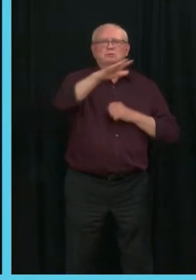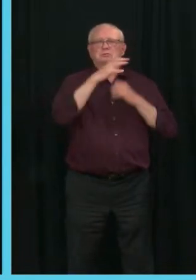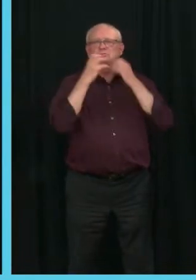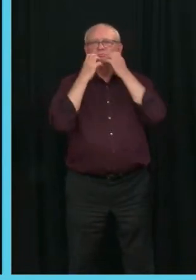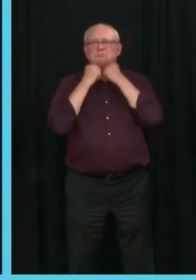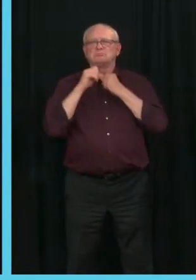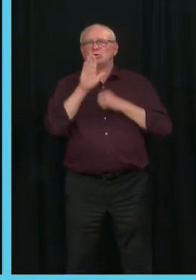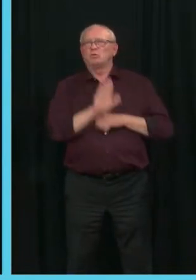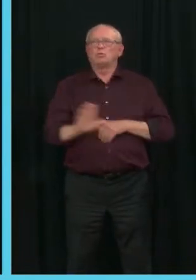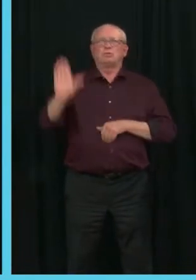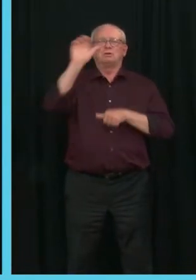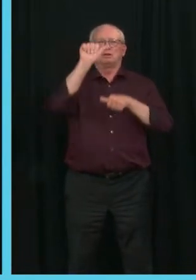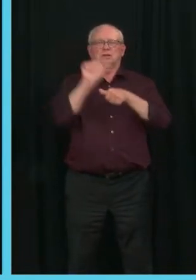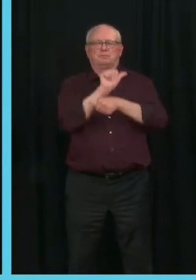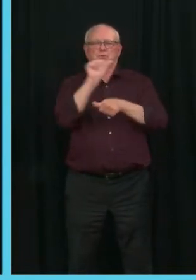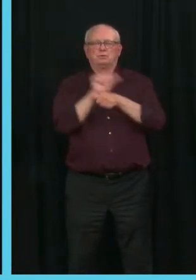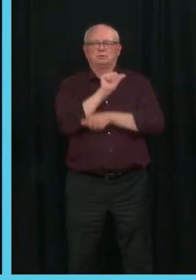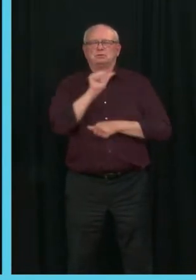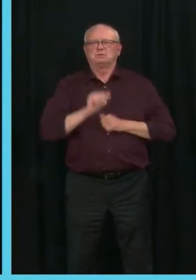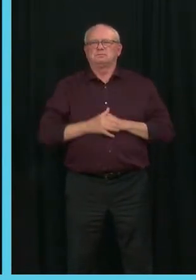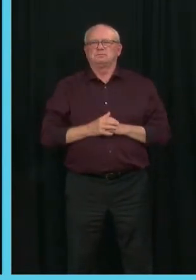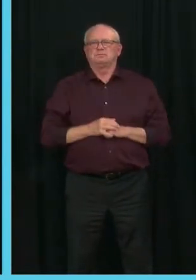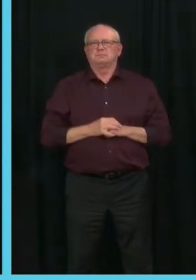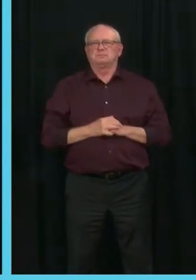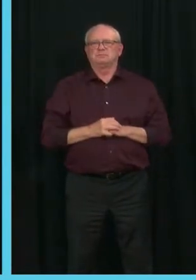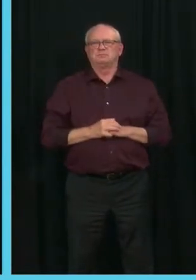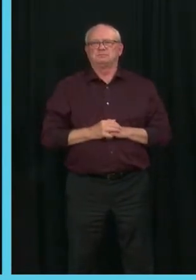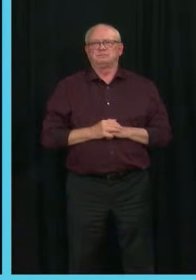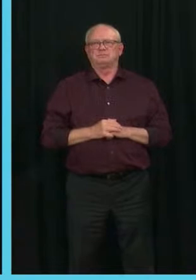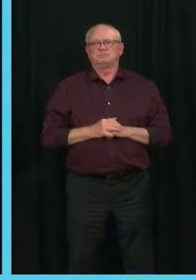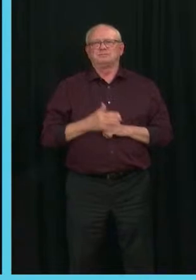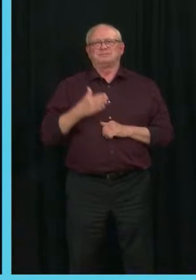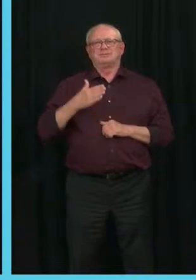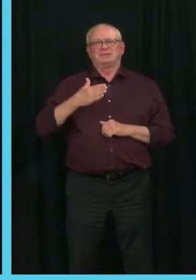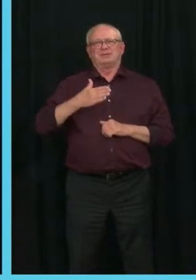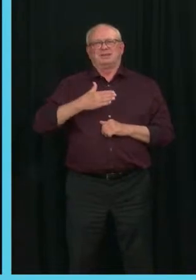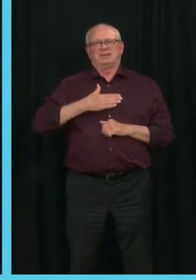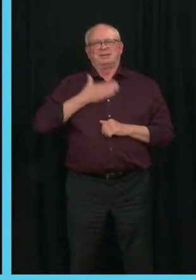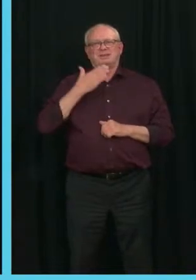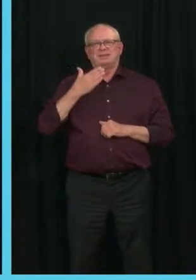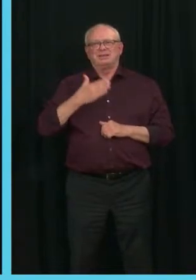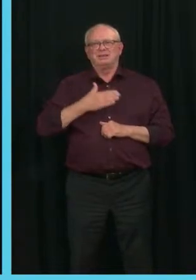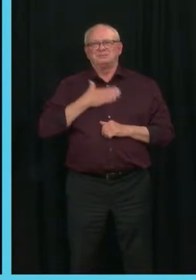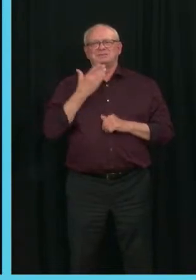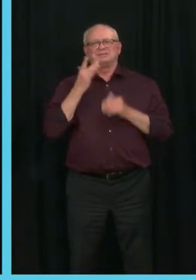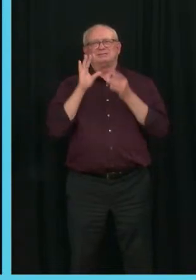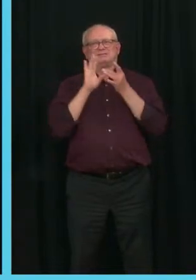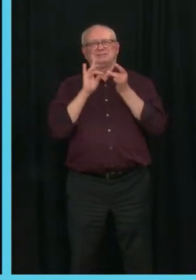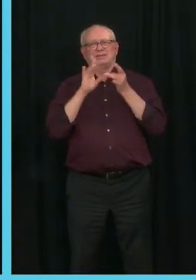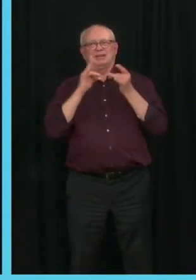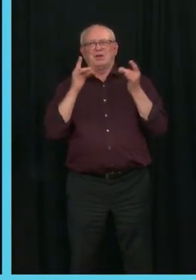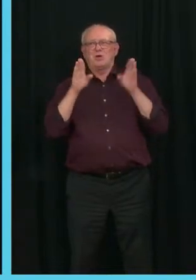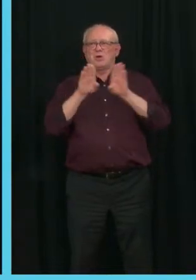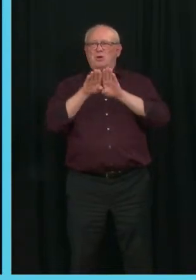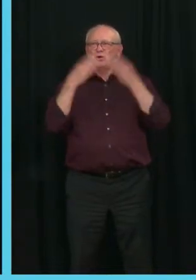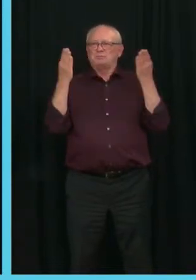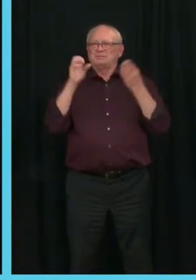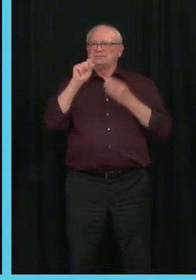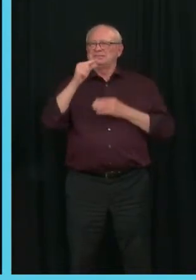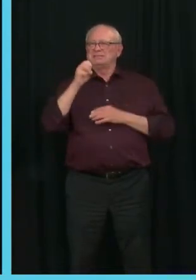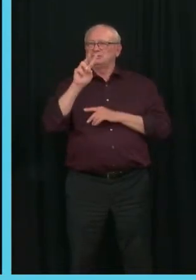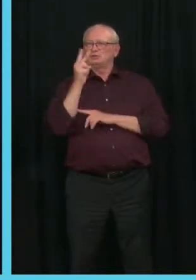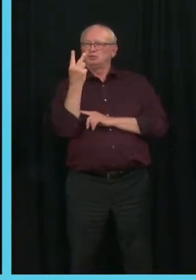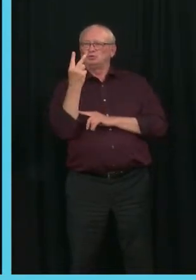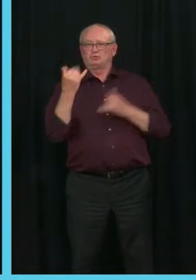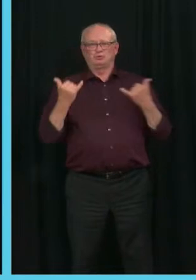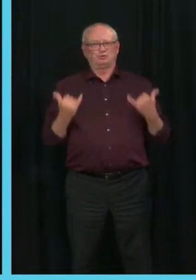So today, I'm very happy to say this officially. Welcome to stage 2, Alberta. Beginning this morning, even